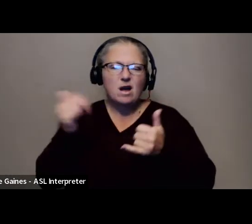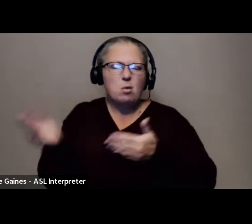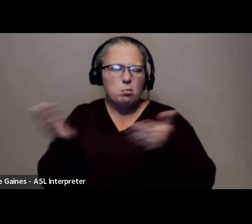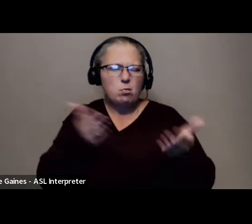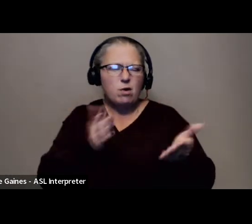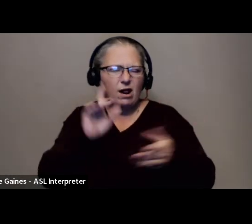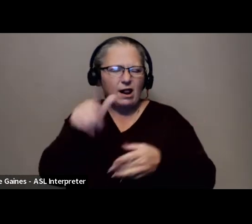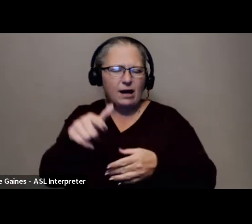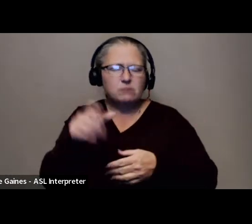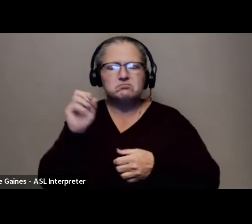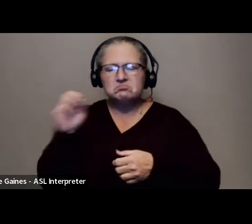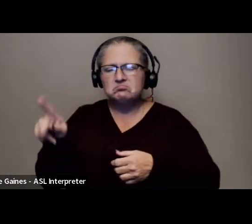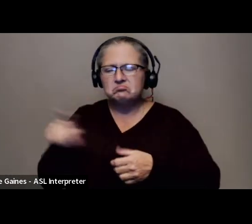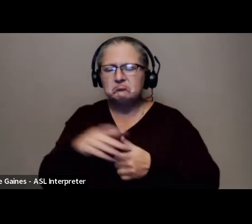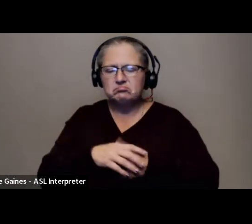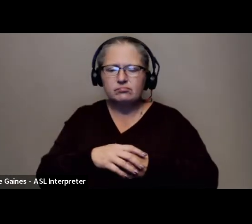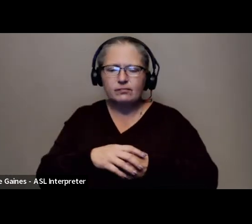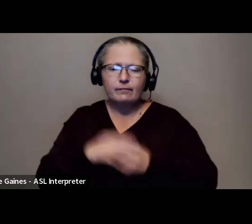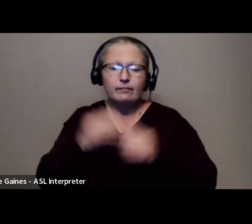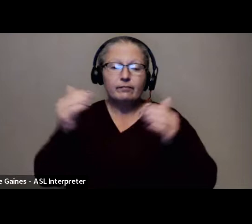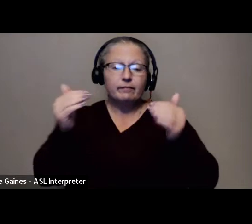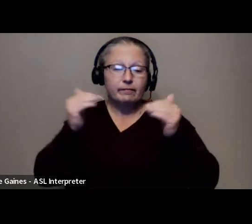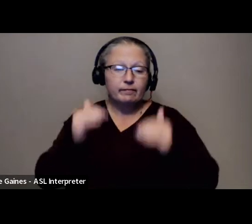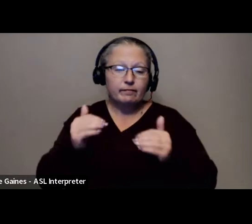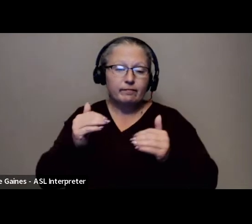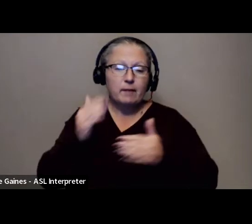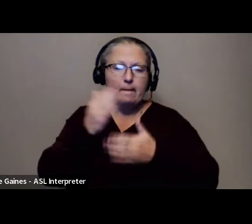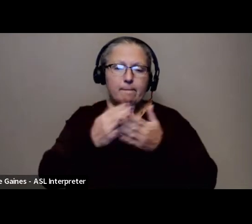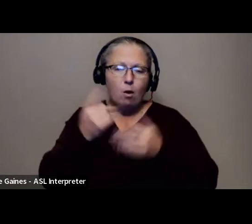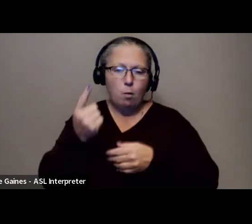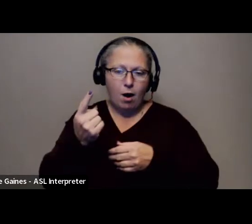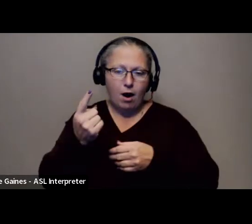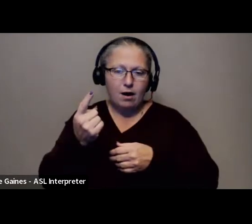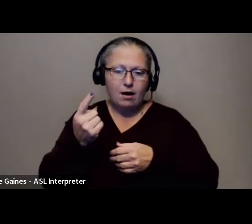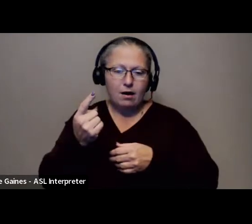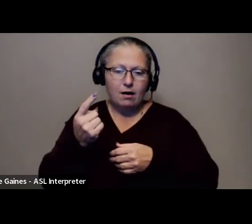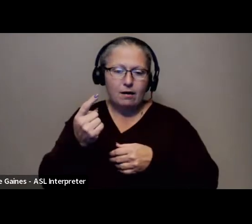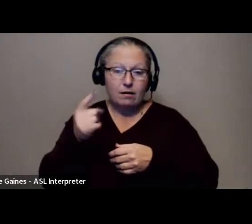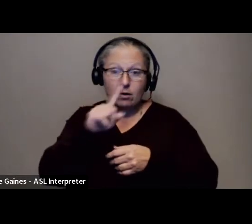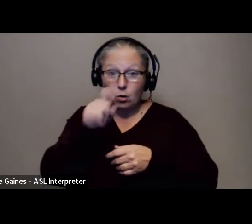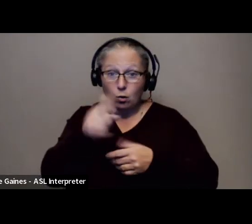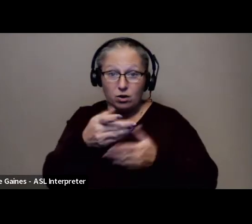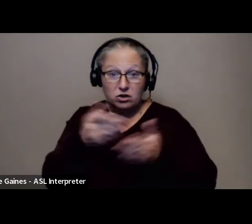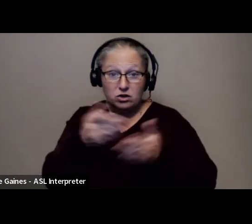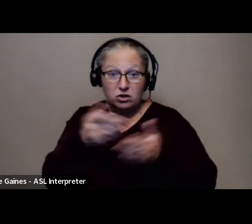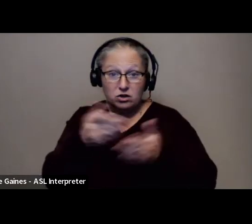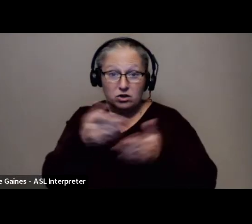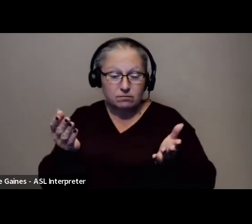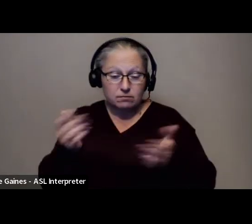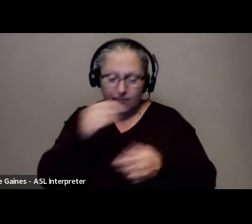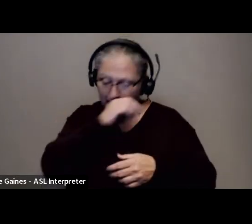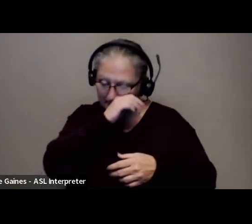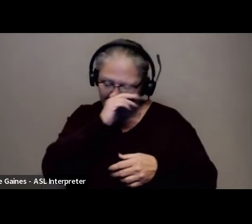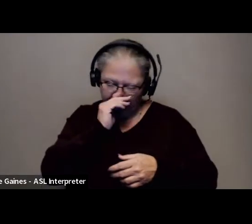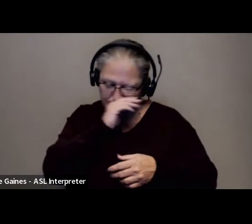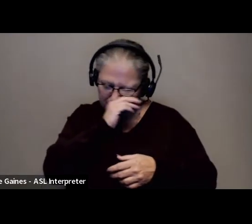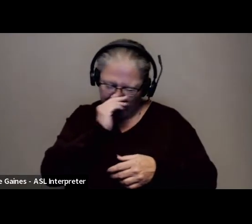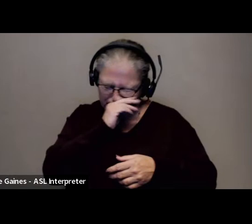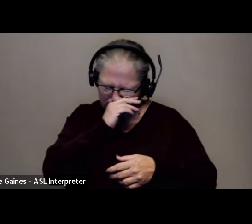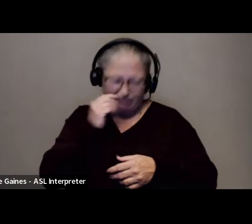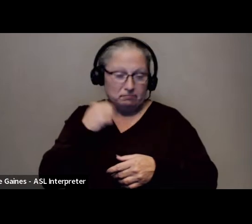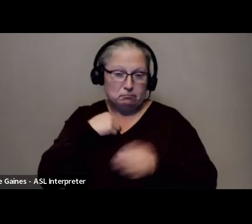back? Mhm. Okay. So then the next one is the part 1. Any questions on that one? I